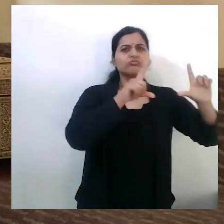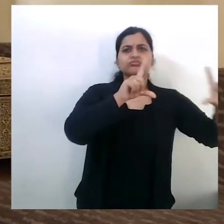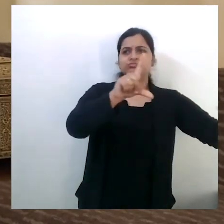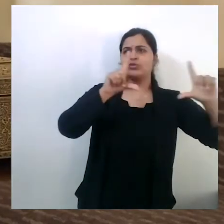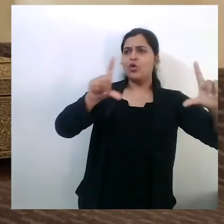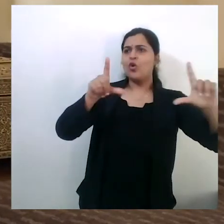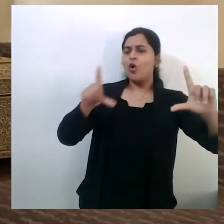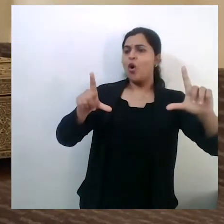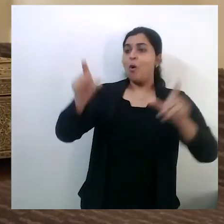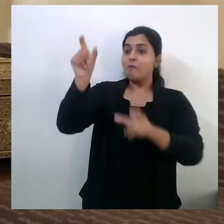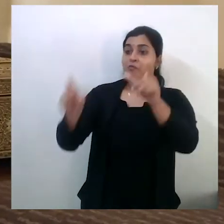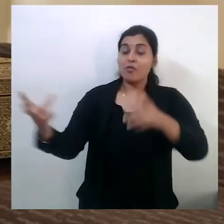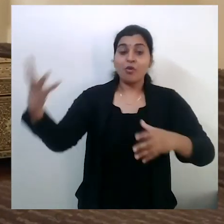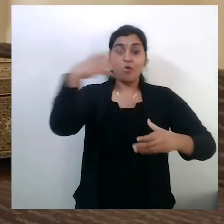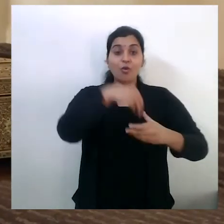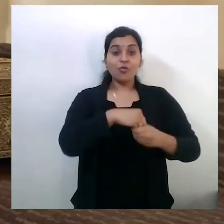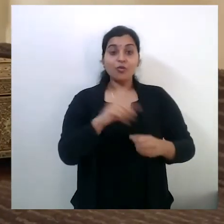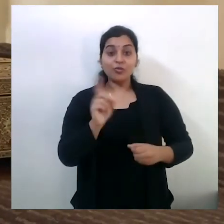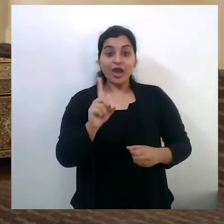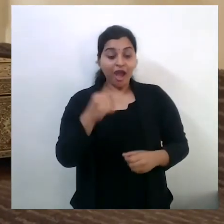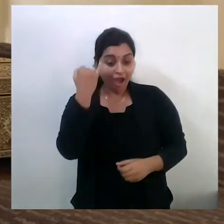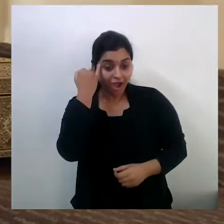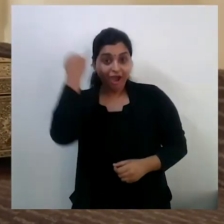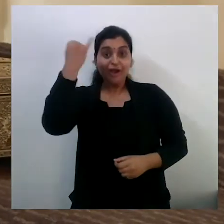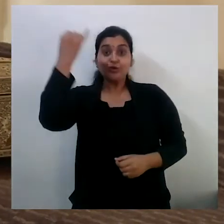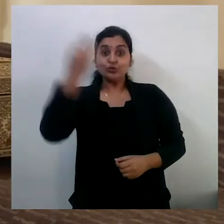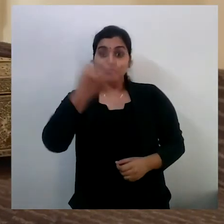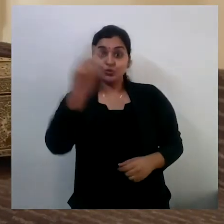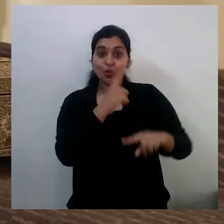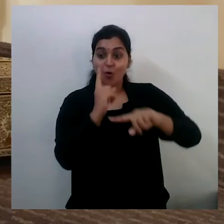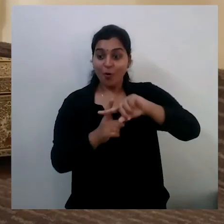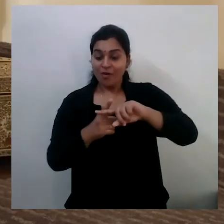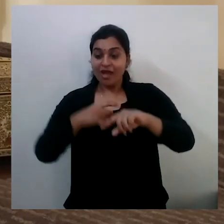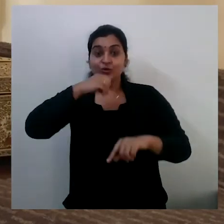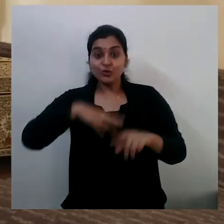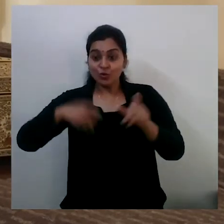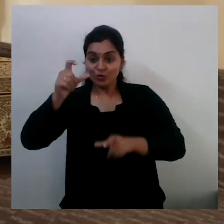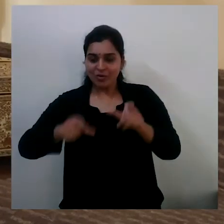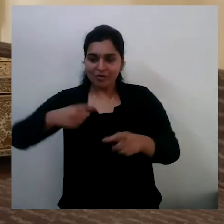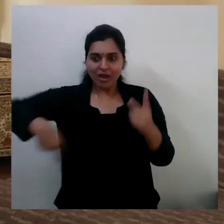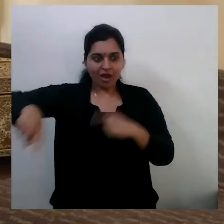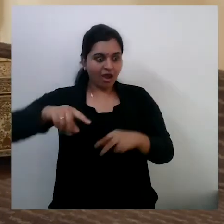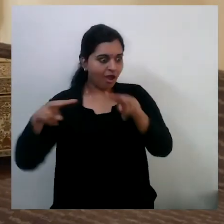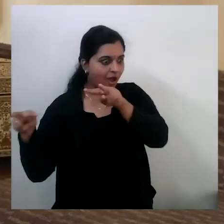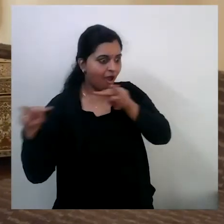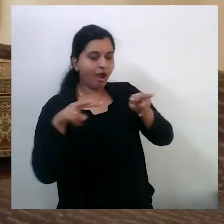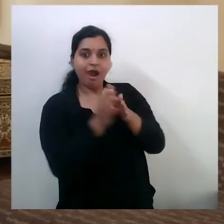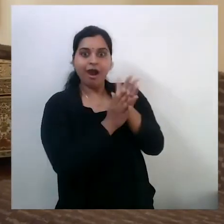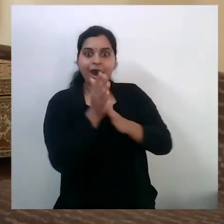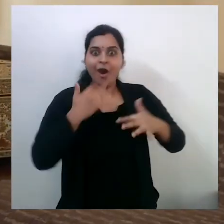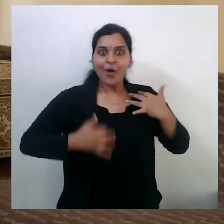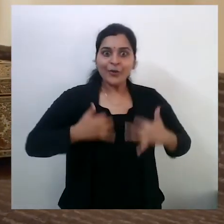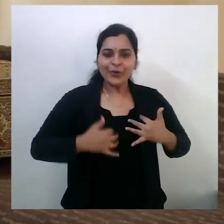great people, but it is also the ability to innovate and engage younger age groups. So for example, even the